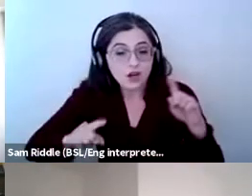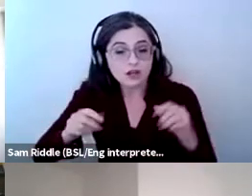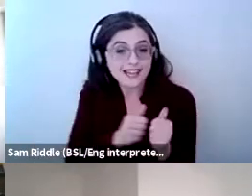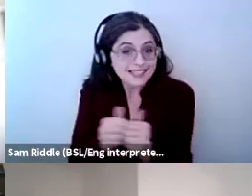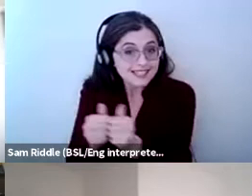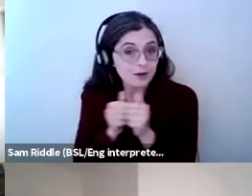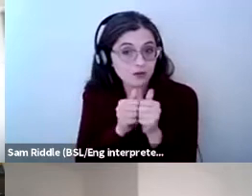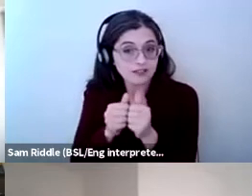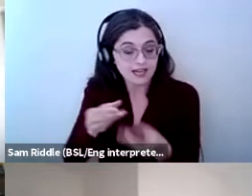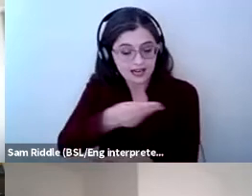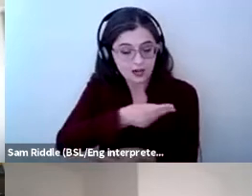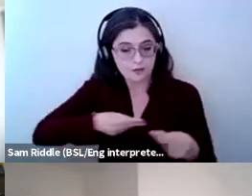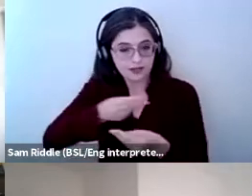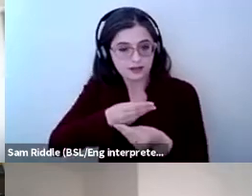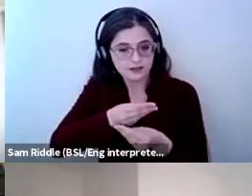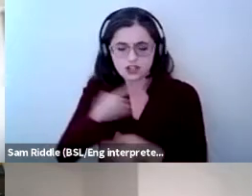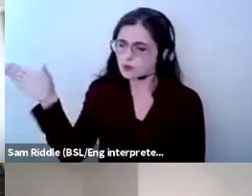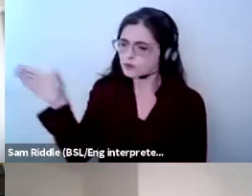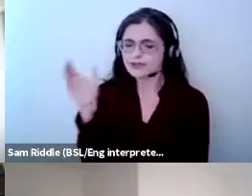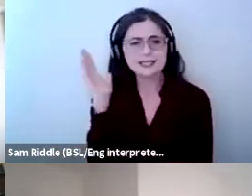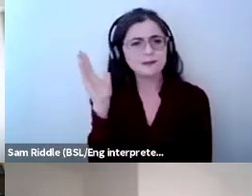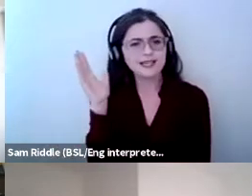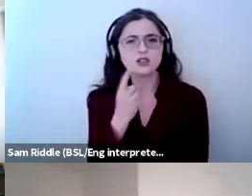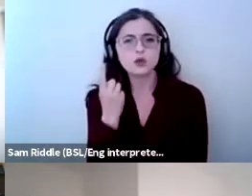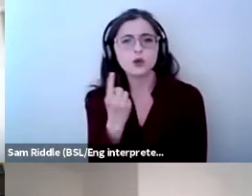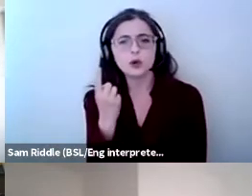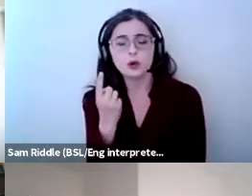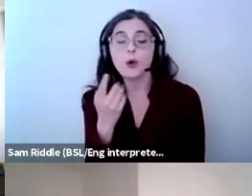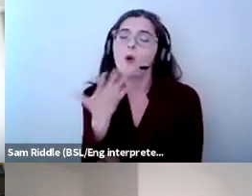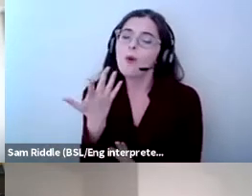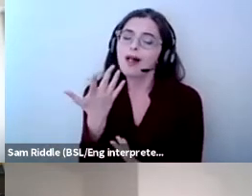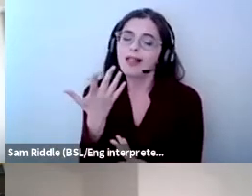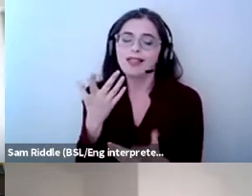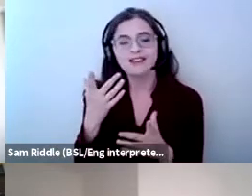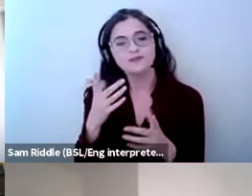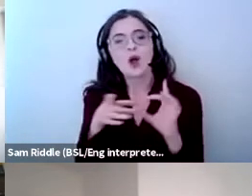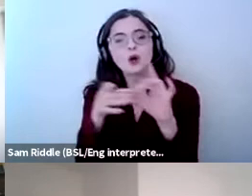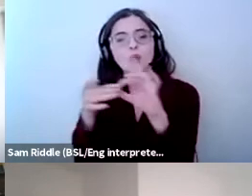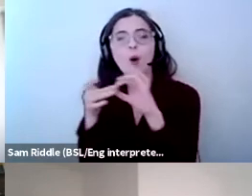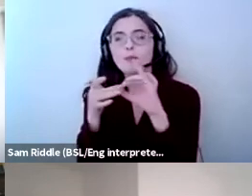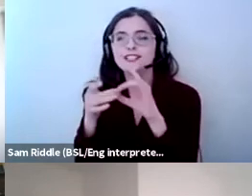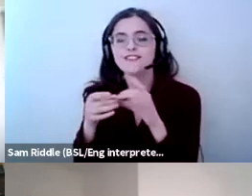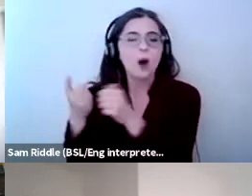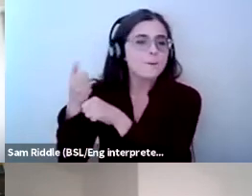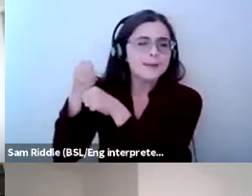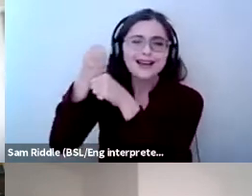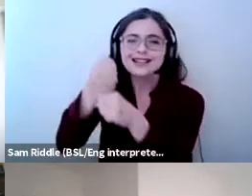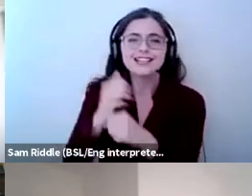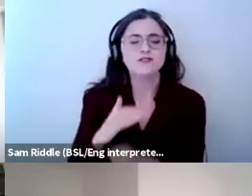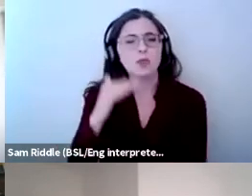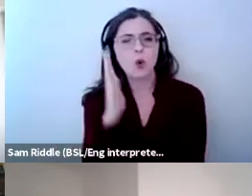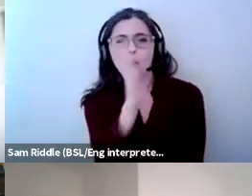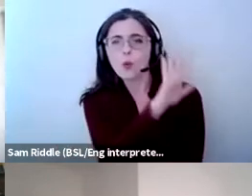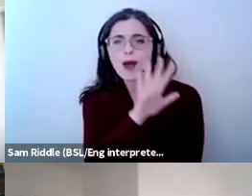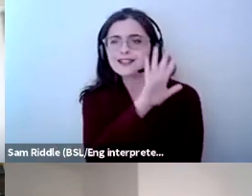Our speakers today are drawn from the cooperative pioneers of the Northwest and the UK, who are transforming